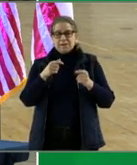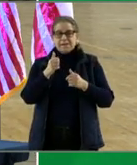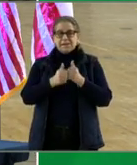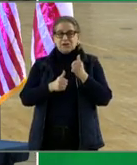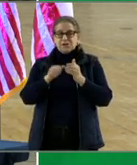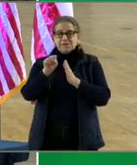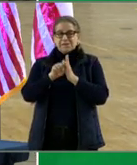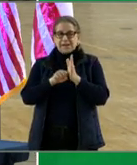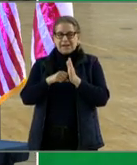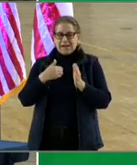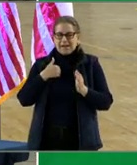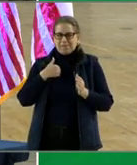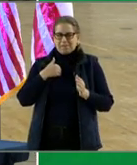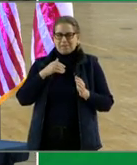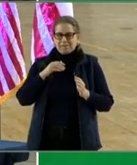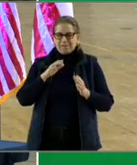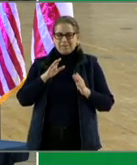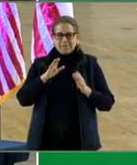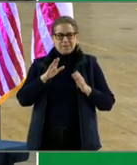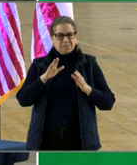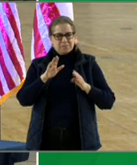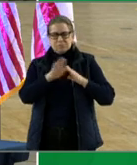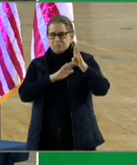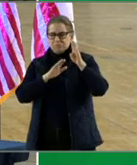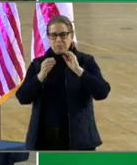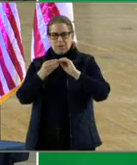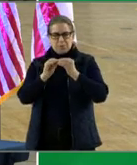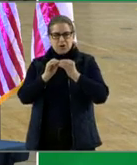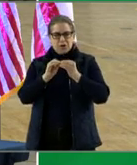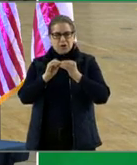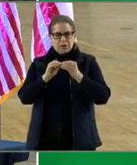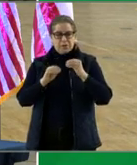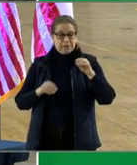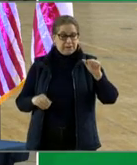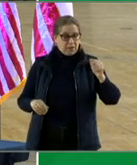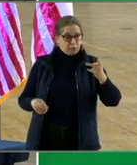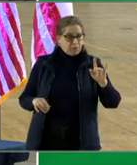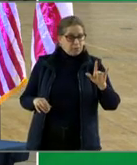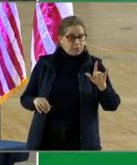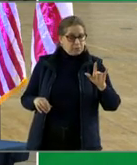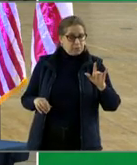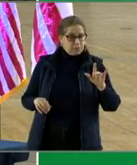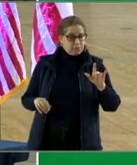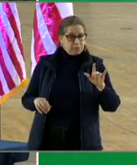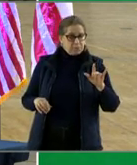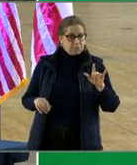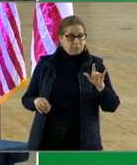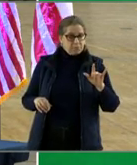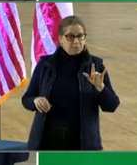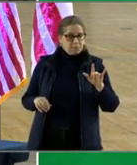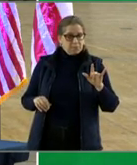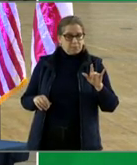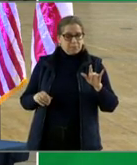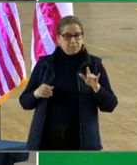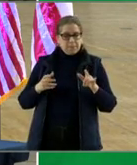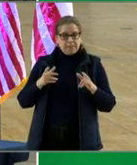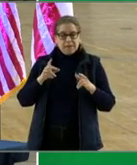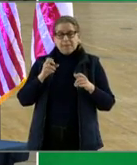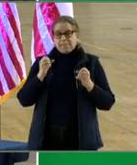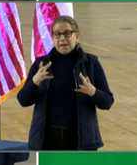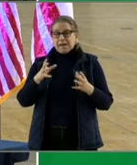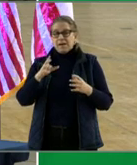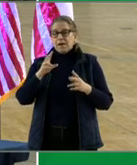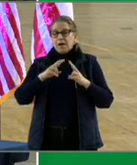will be over very quickly. That is not the impression that most data analysts have when they're developing the other